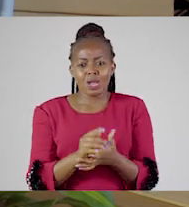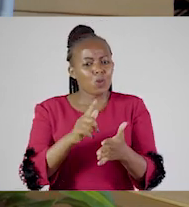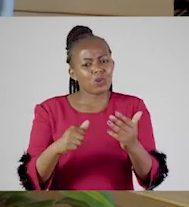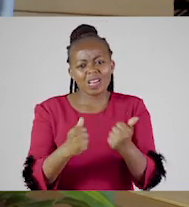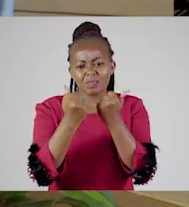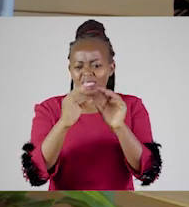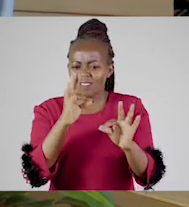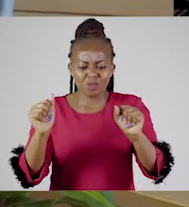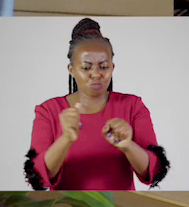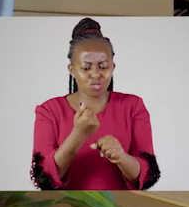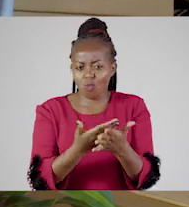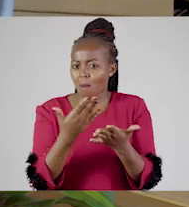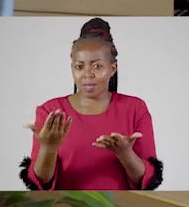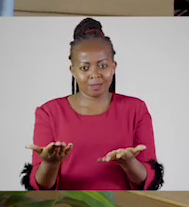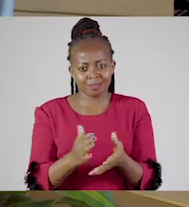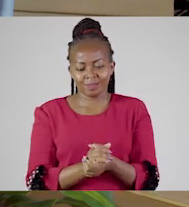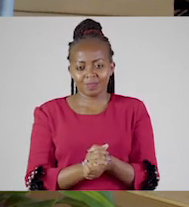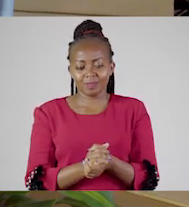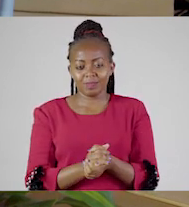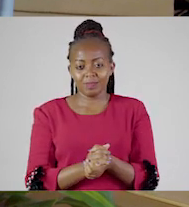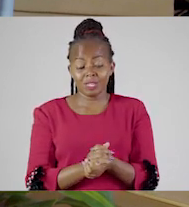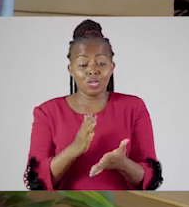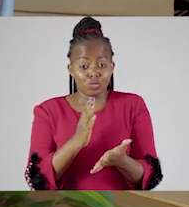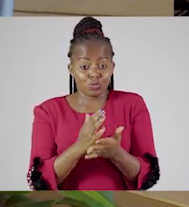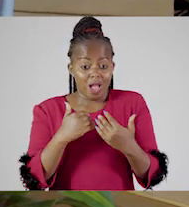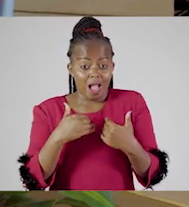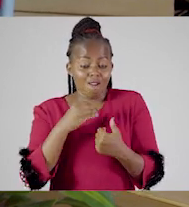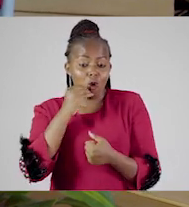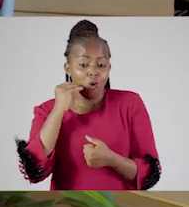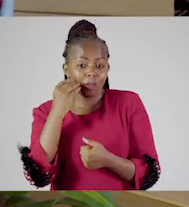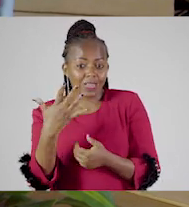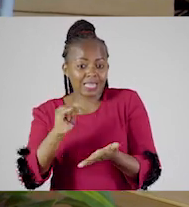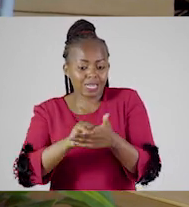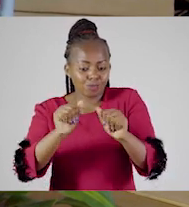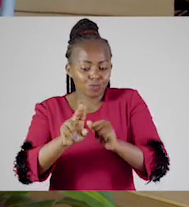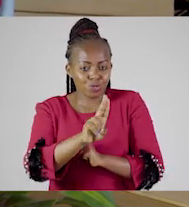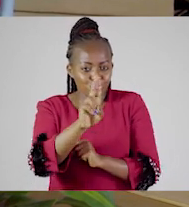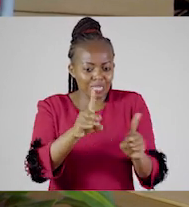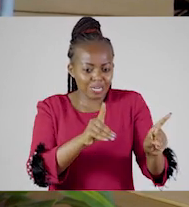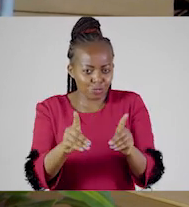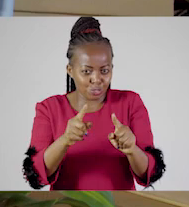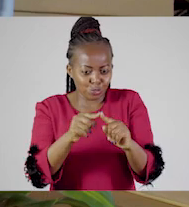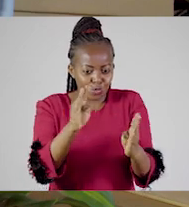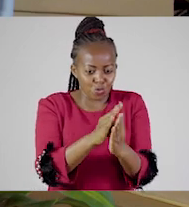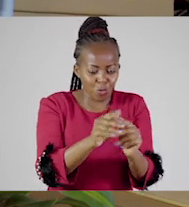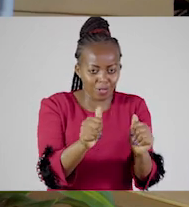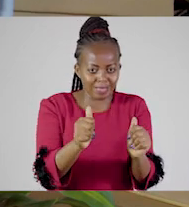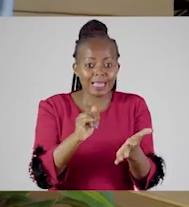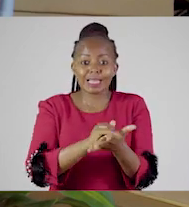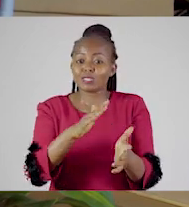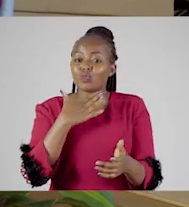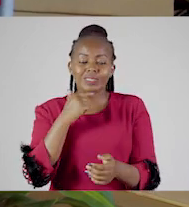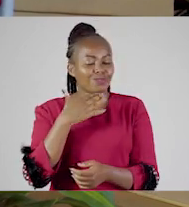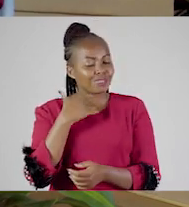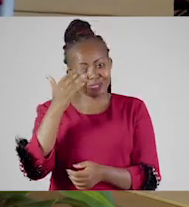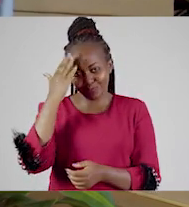what happens if I can't access this? Well, there are some domestic hacks that can be used, for example. That's what I need